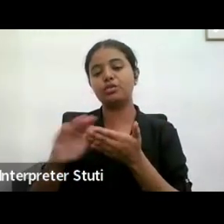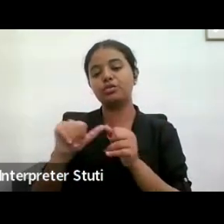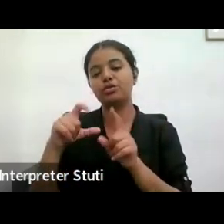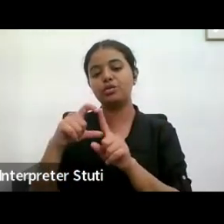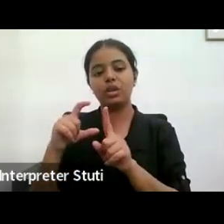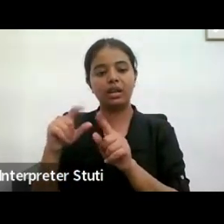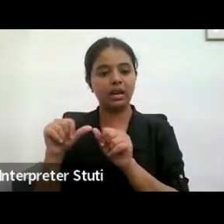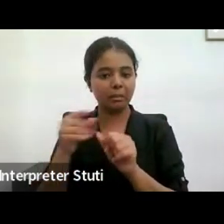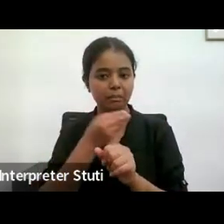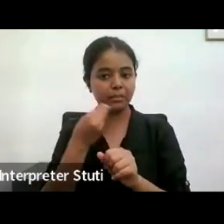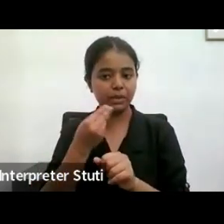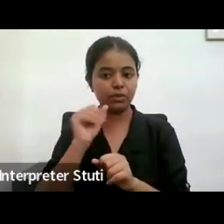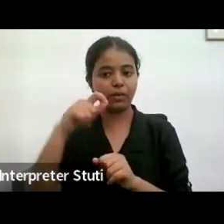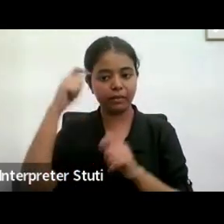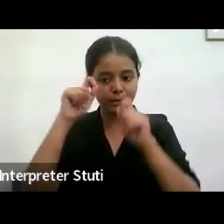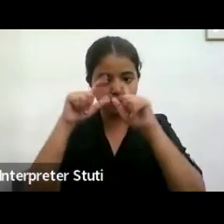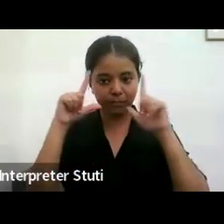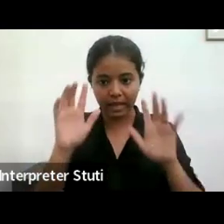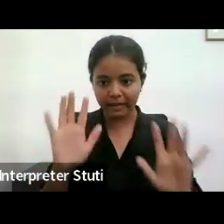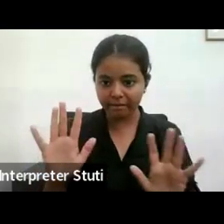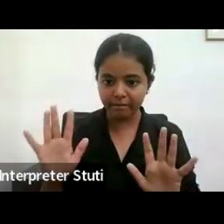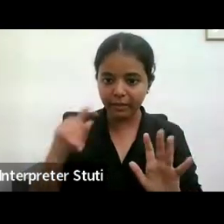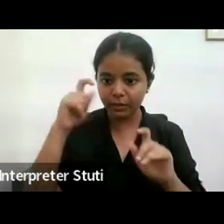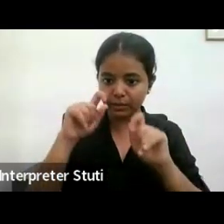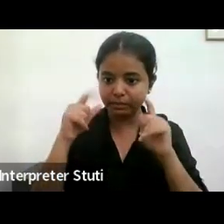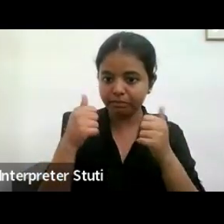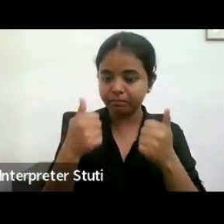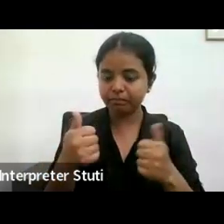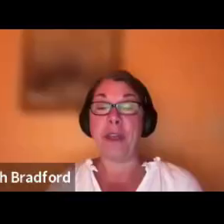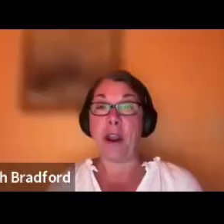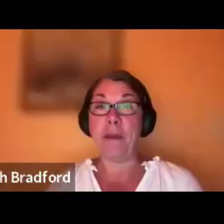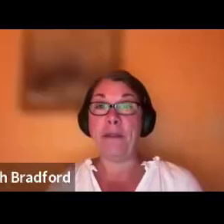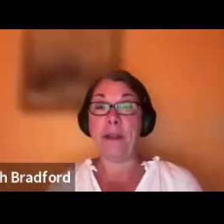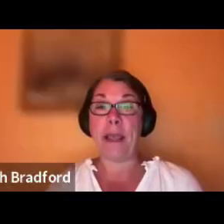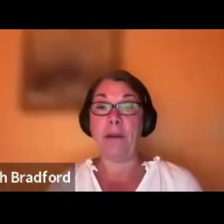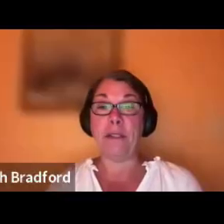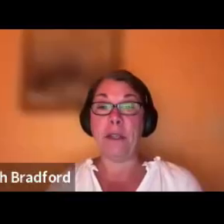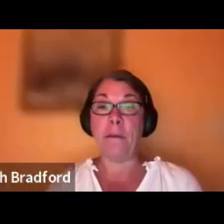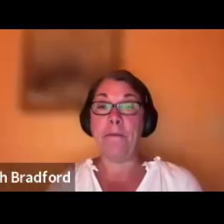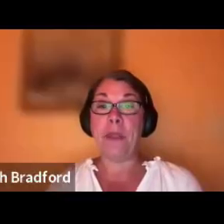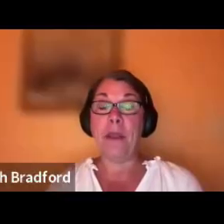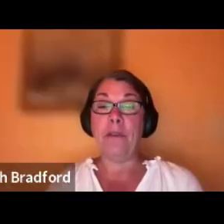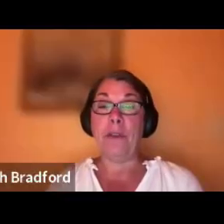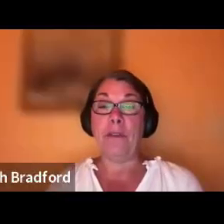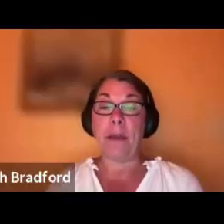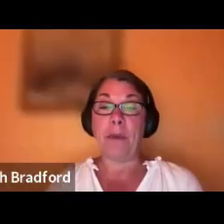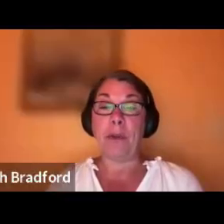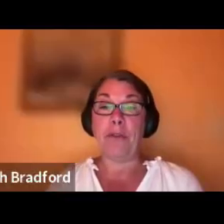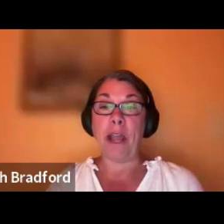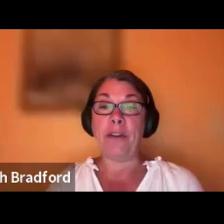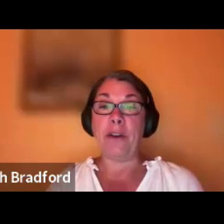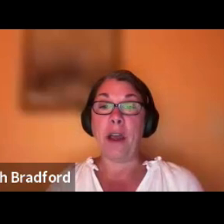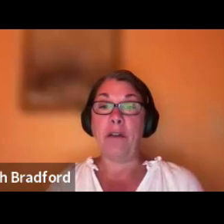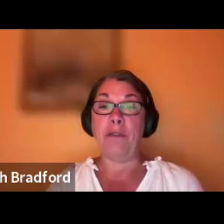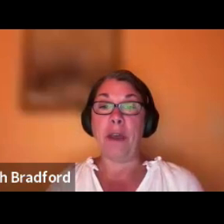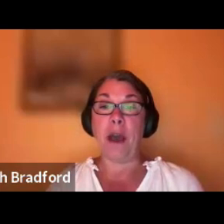your video on, Seema, I hope you're there with us. Seema is a registered developmental therapist and counselor. She's the